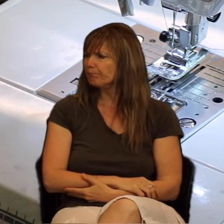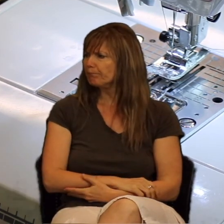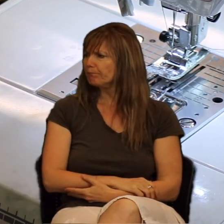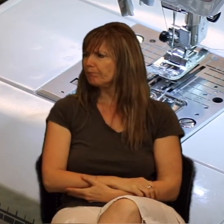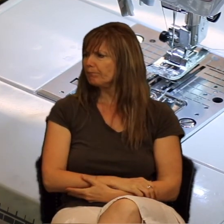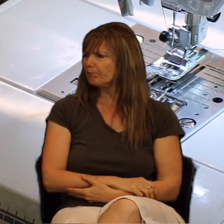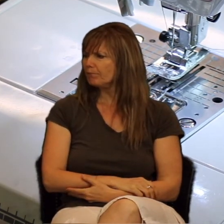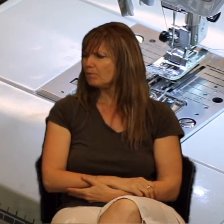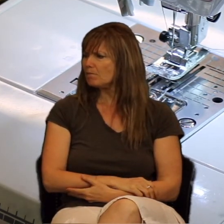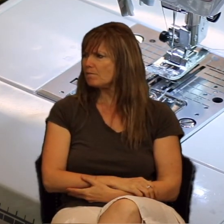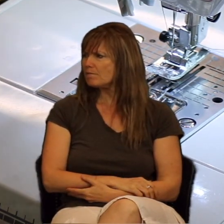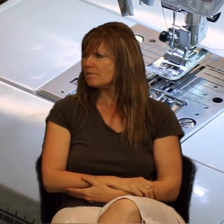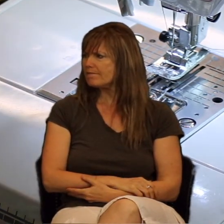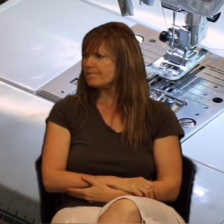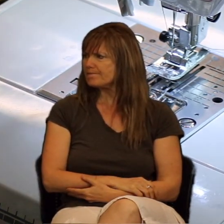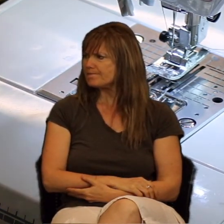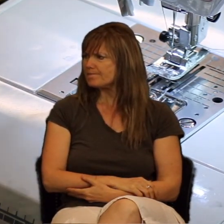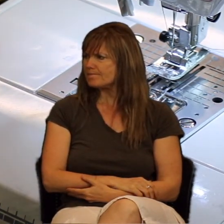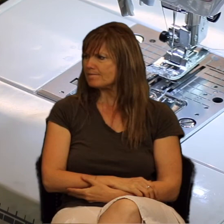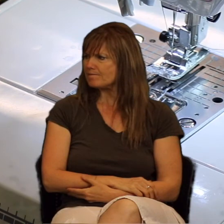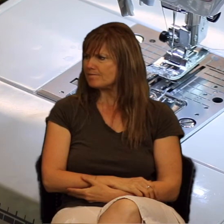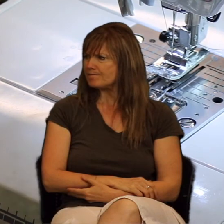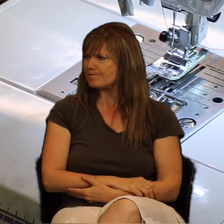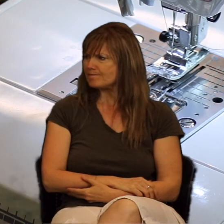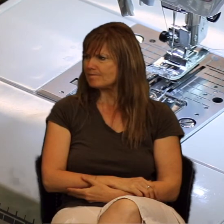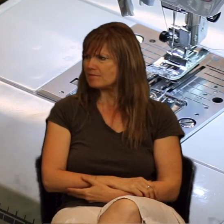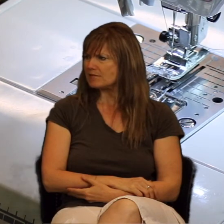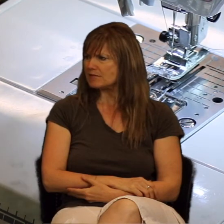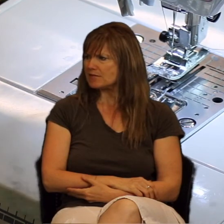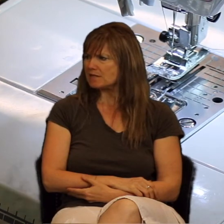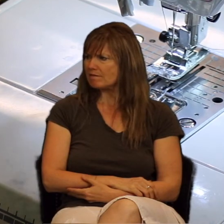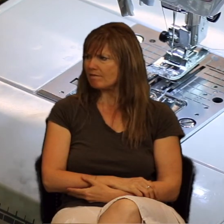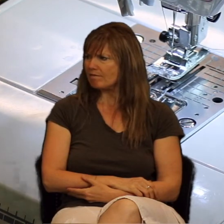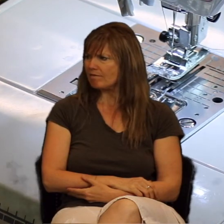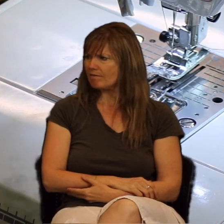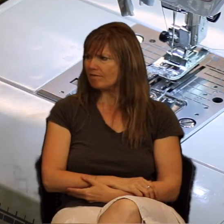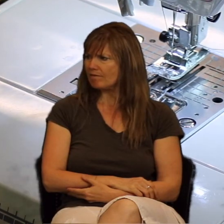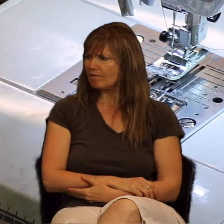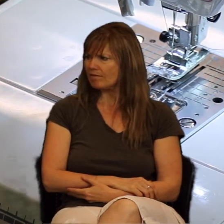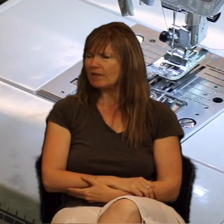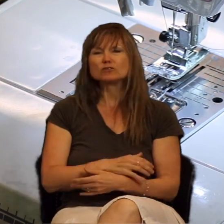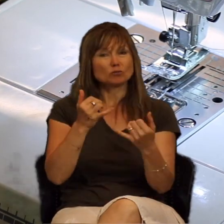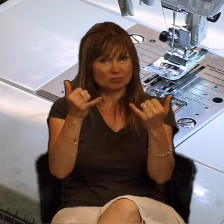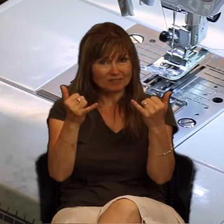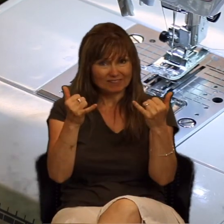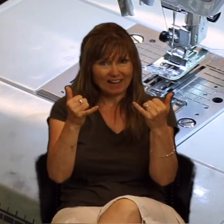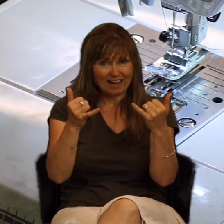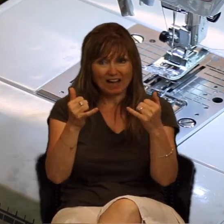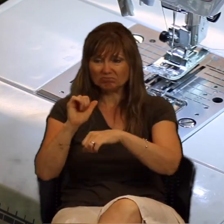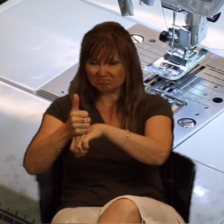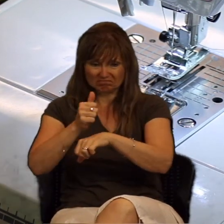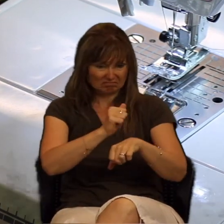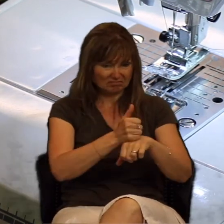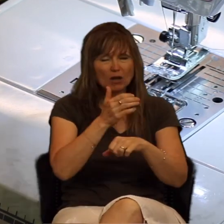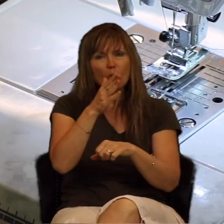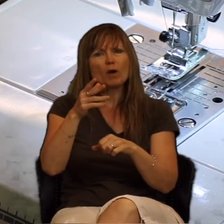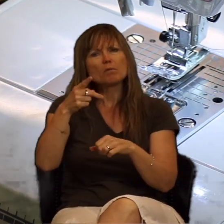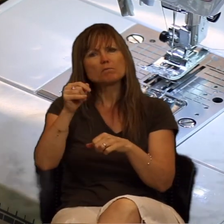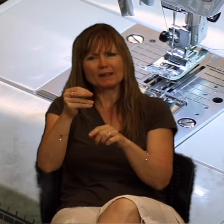So I'm just going to pin these into place so I can quickly show you what I